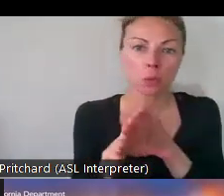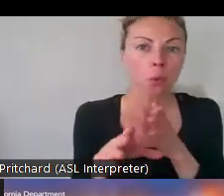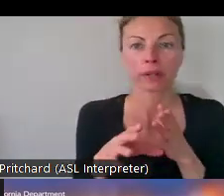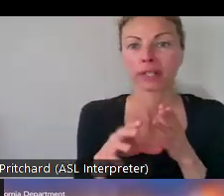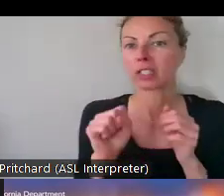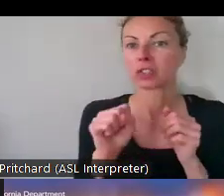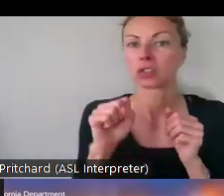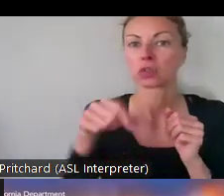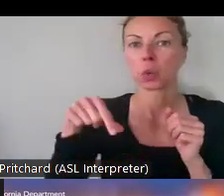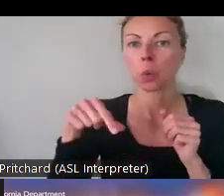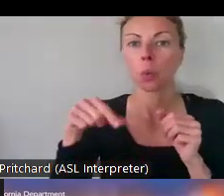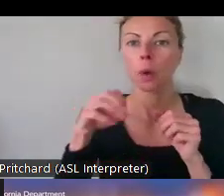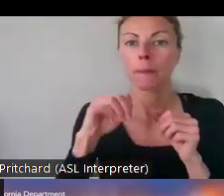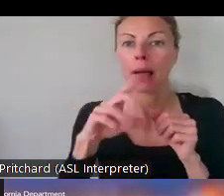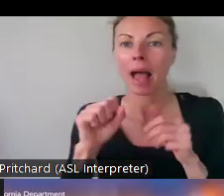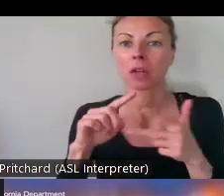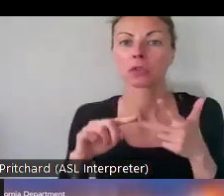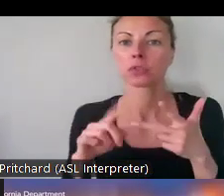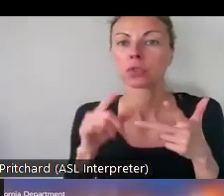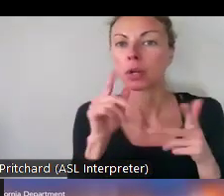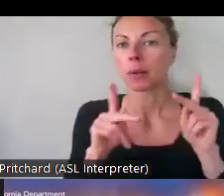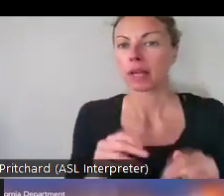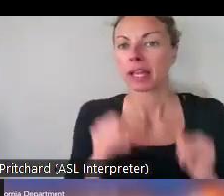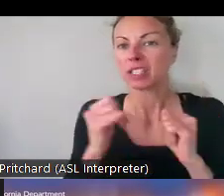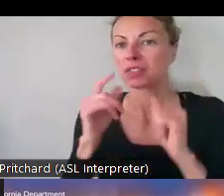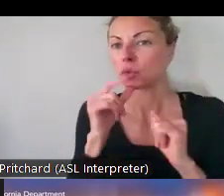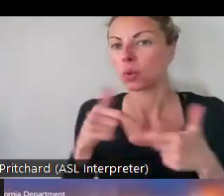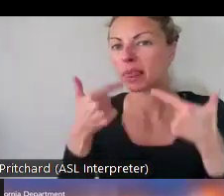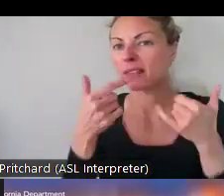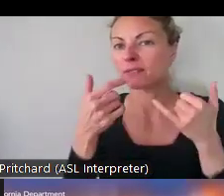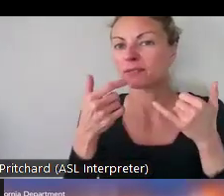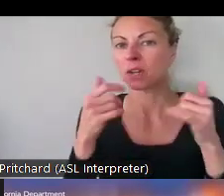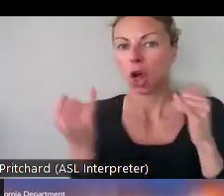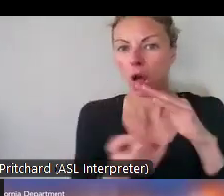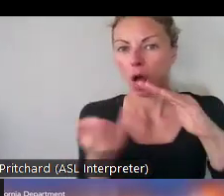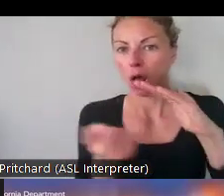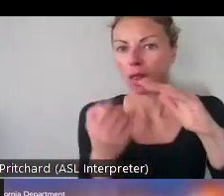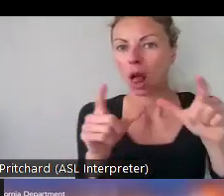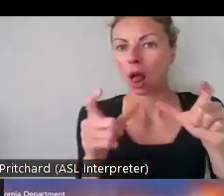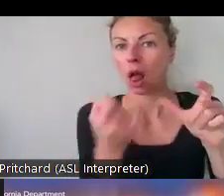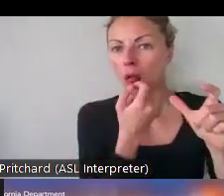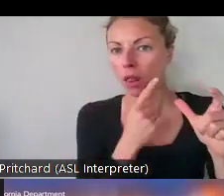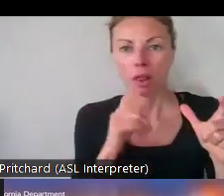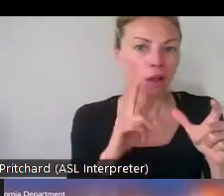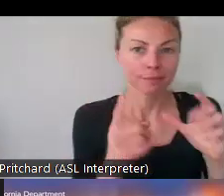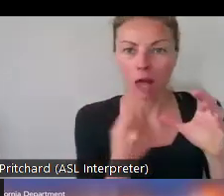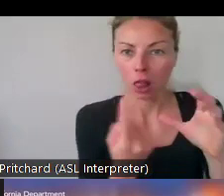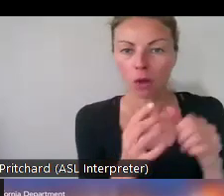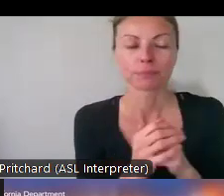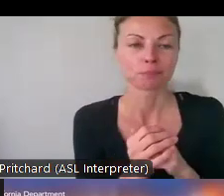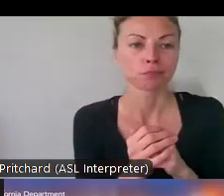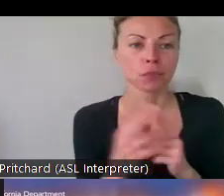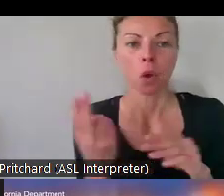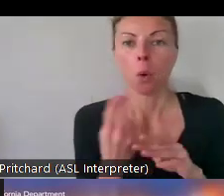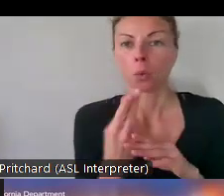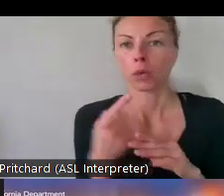miles, individuals who live alone, and those who are non-English speaking. So next slide, please. We use these